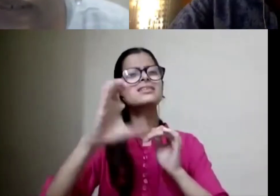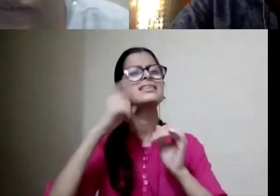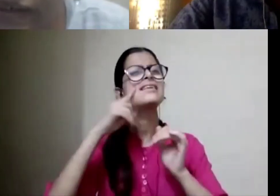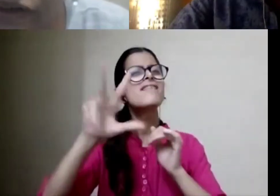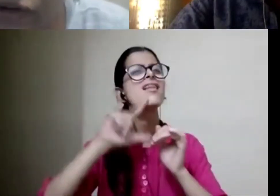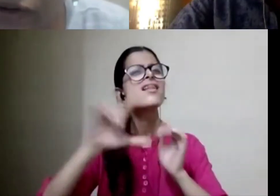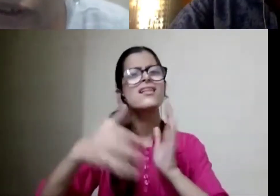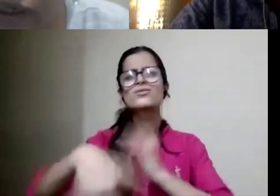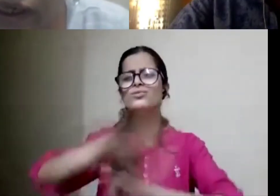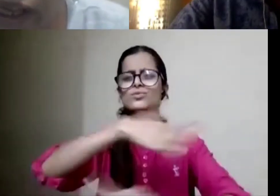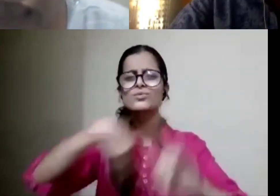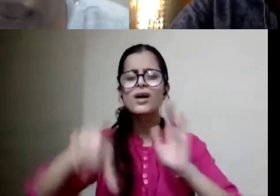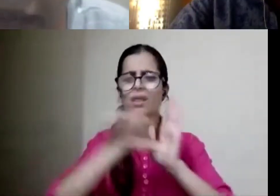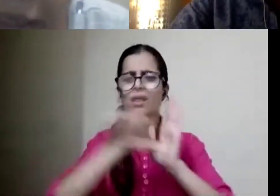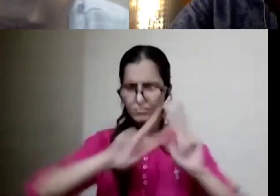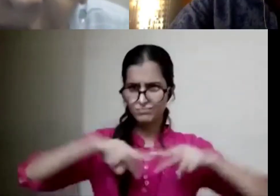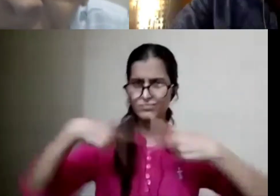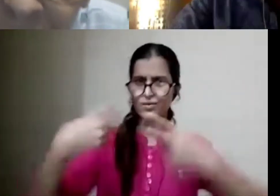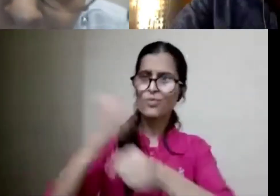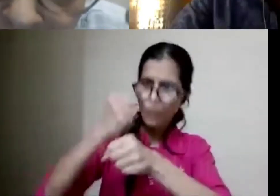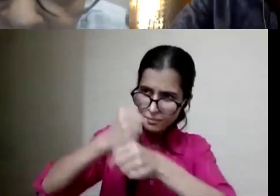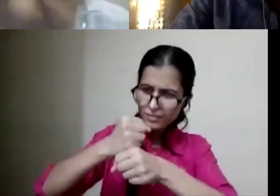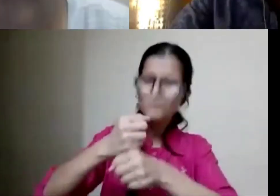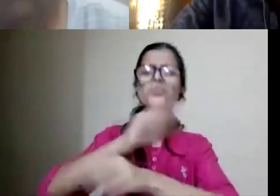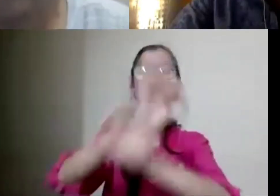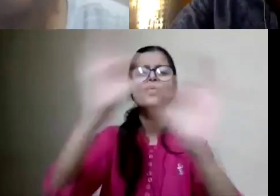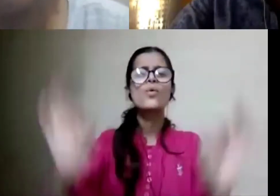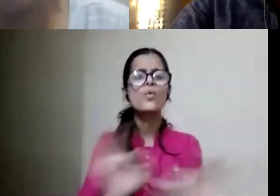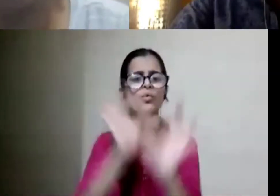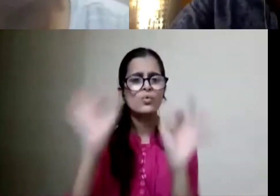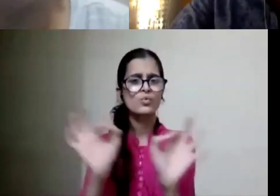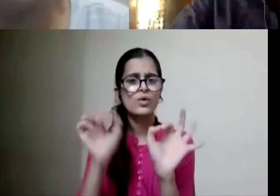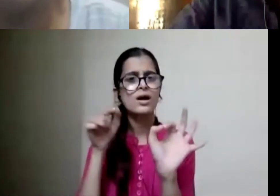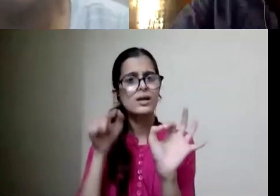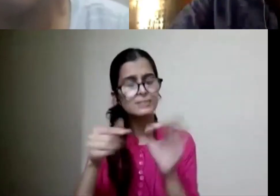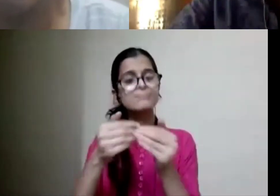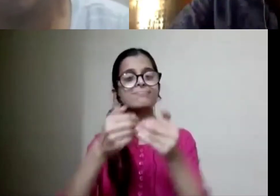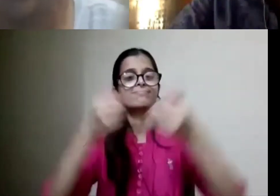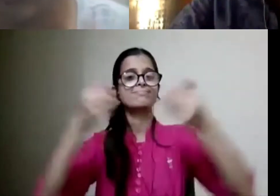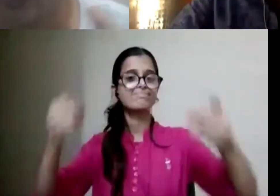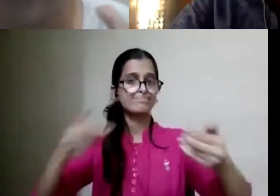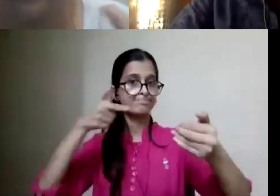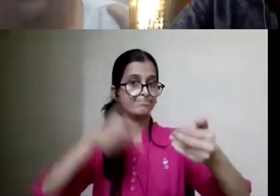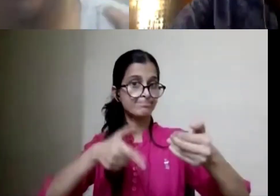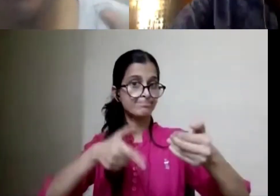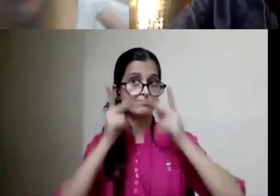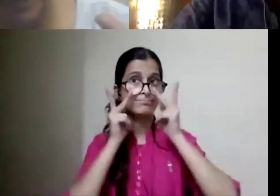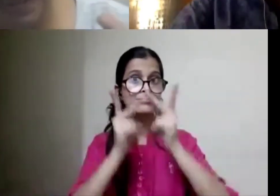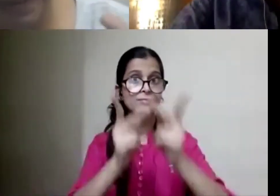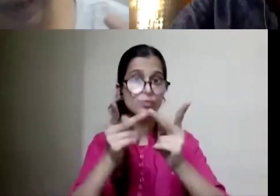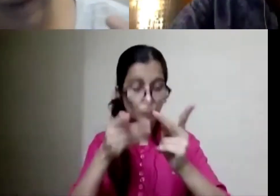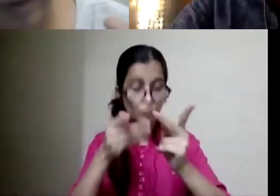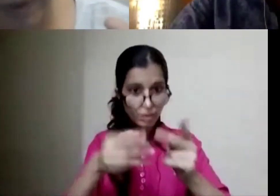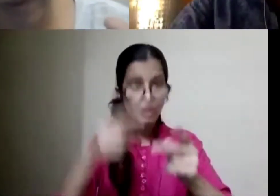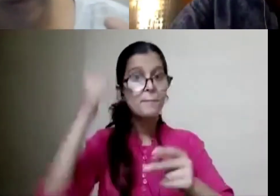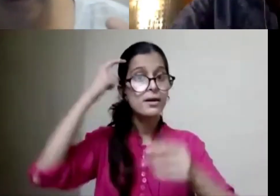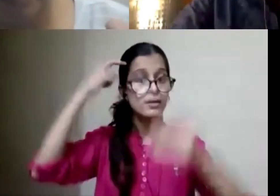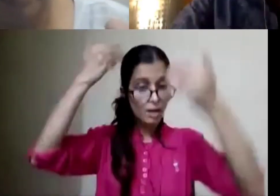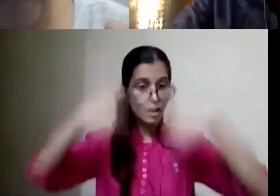government's legislation. And it makes a difference in what the final thing has come. Just look at the Mental Health